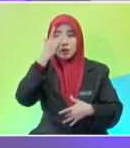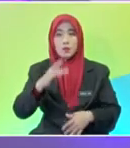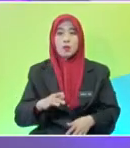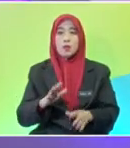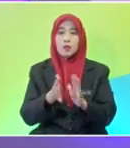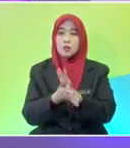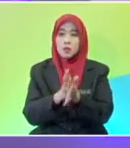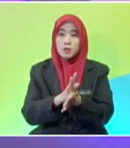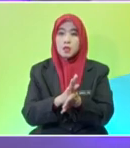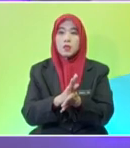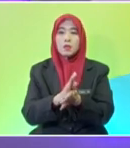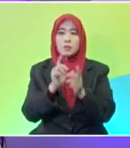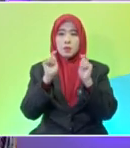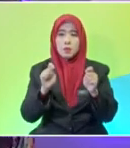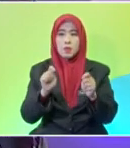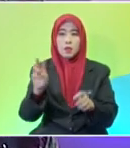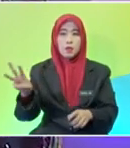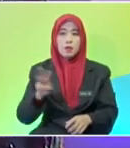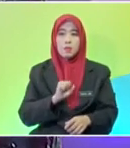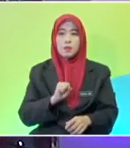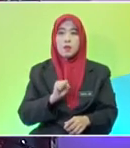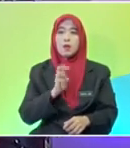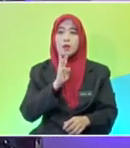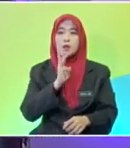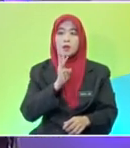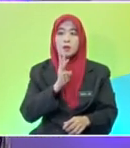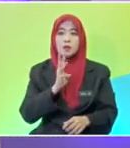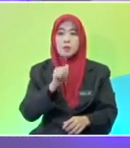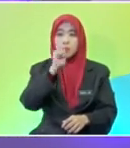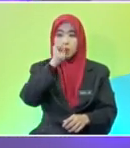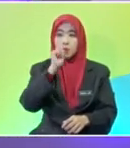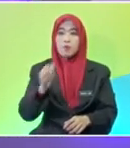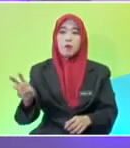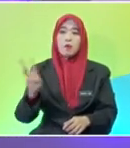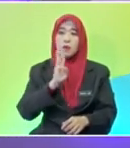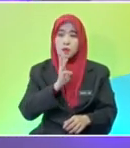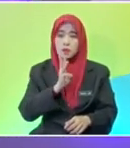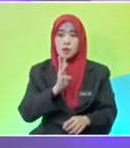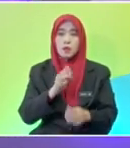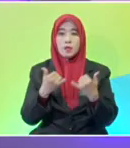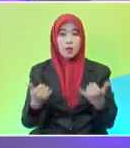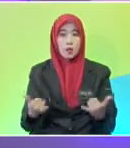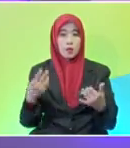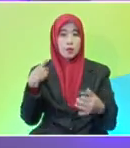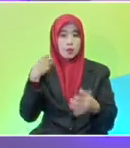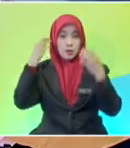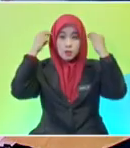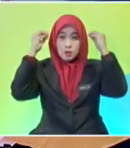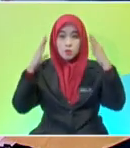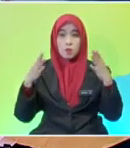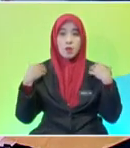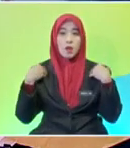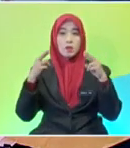in our body contain. Okay, so let us see. We have a task for you. Okay, crossword. So,